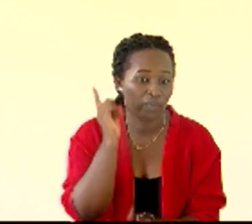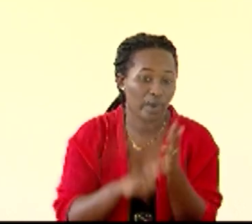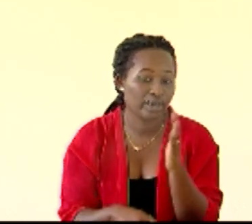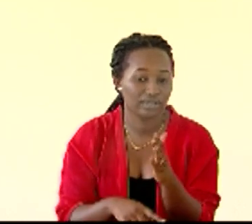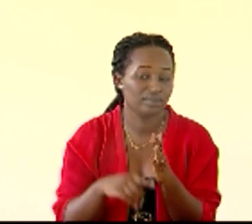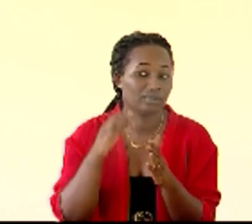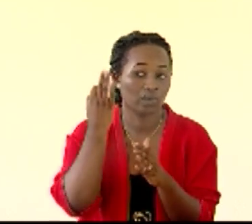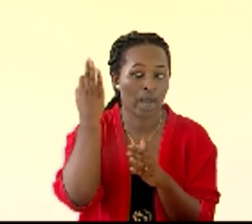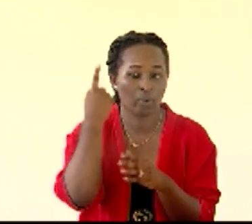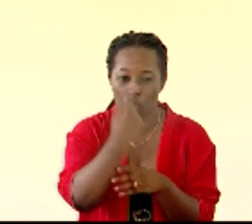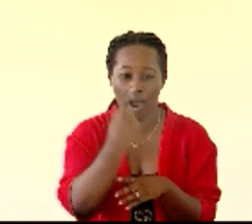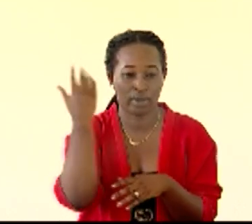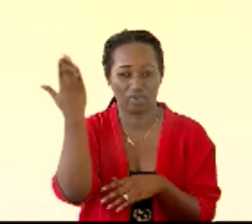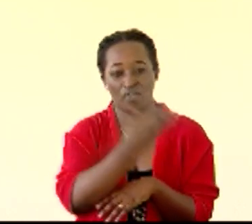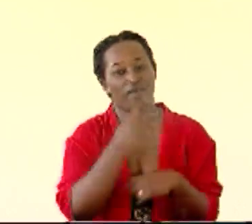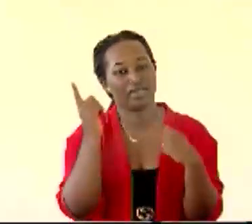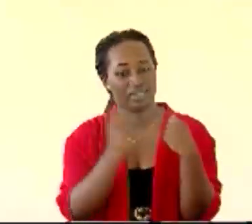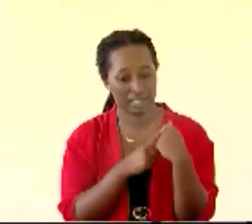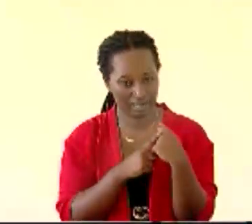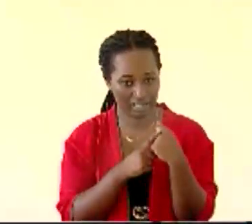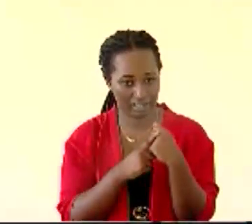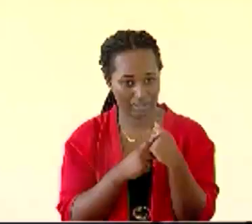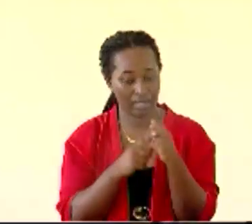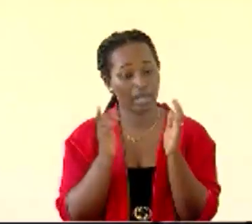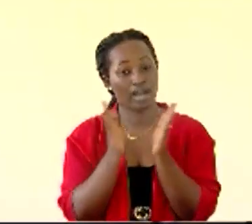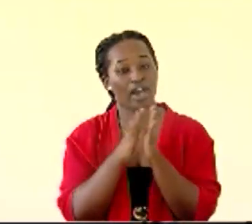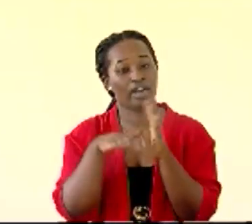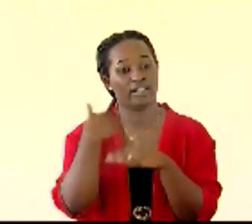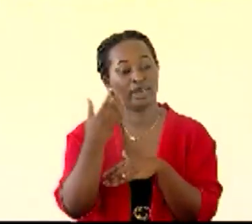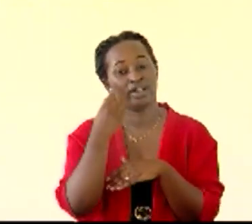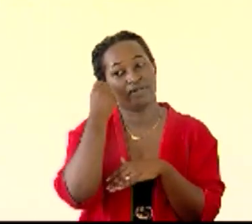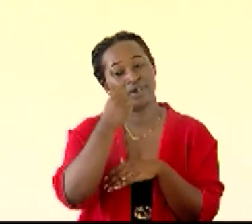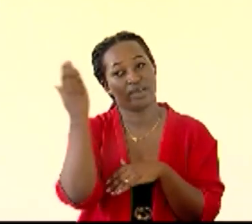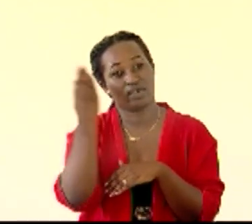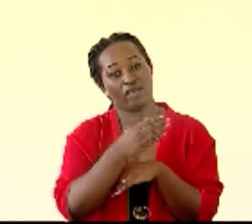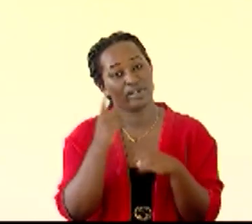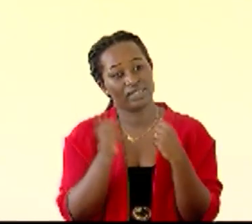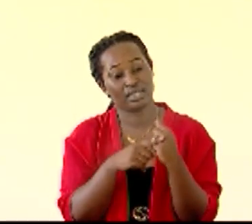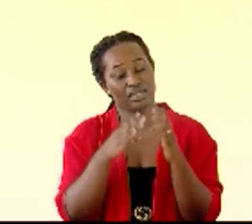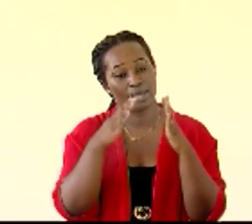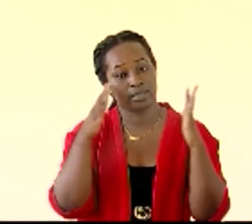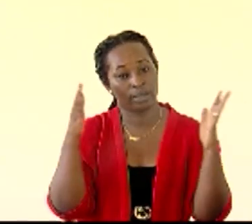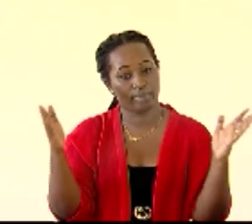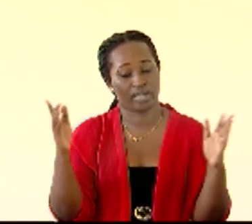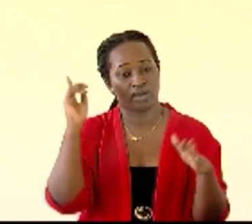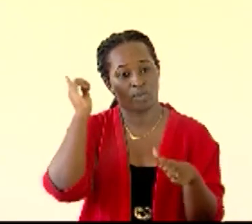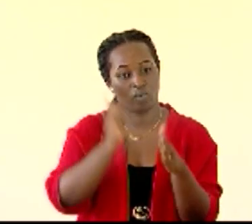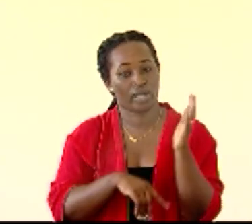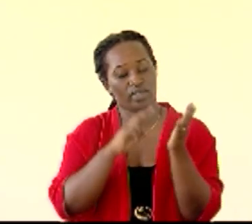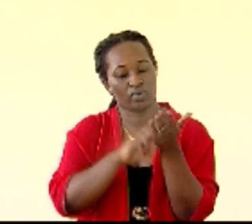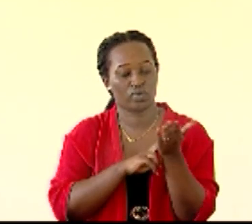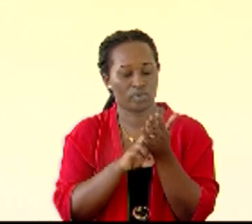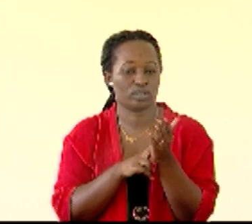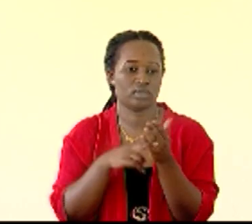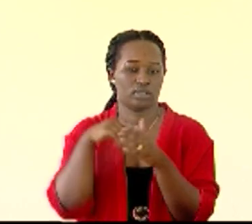Out of 6, right? And then the 5 out of 6, the bigger chunk, is what is used to produce this